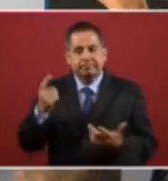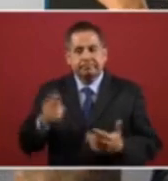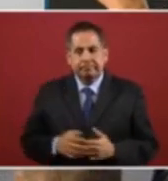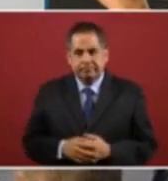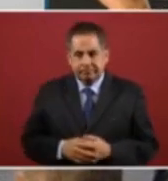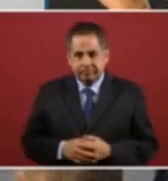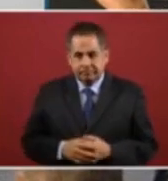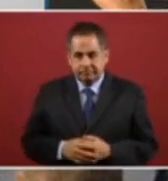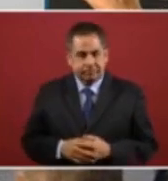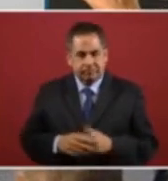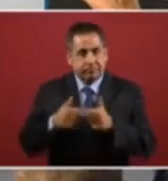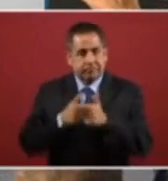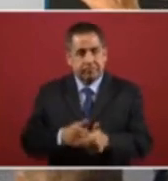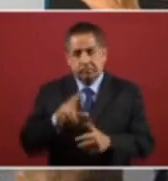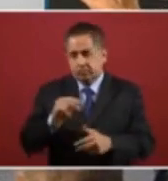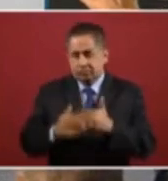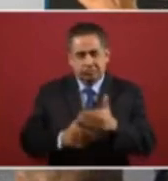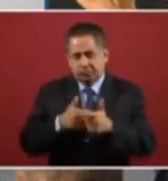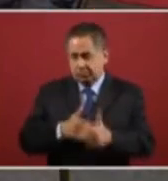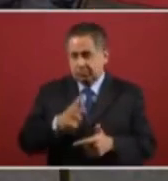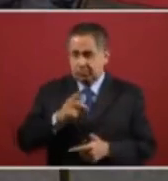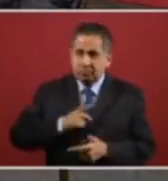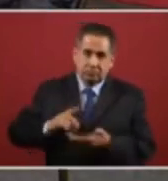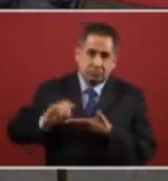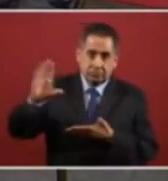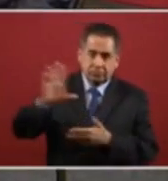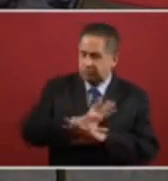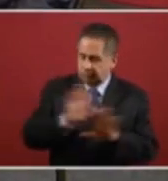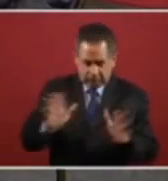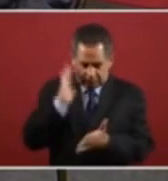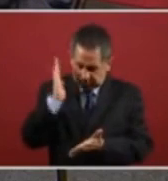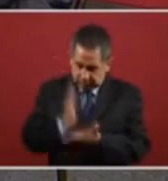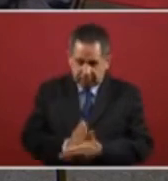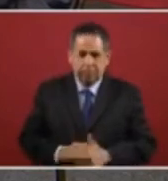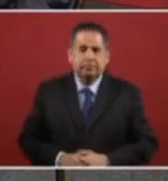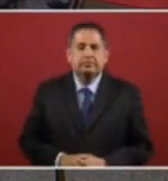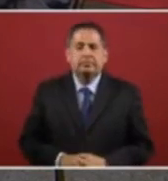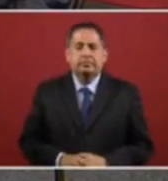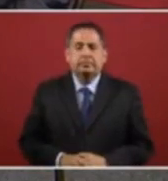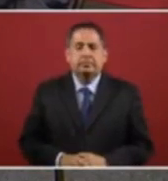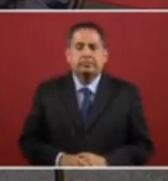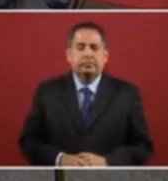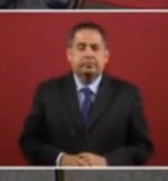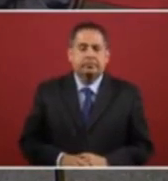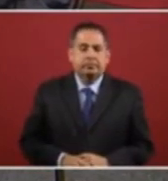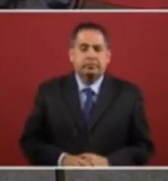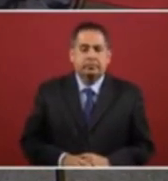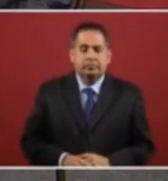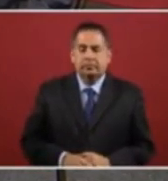I'm lying, I'm dying. So that we don't continue to increase the debt.